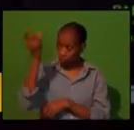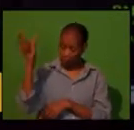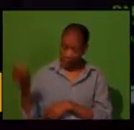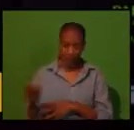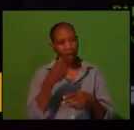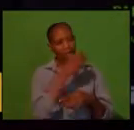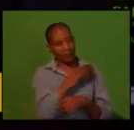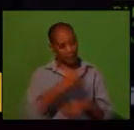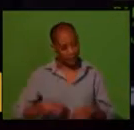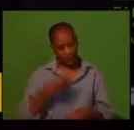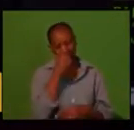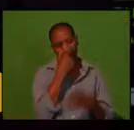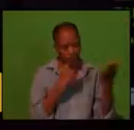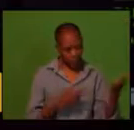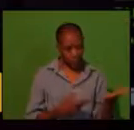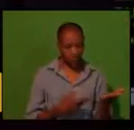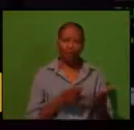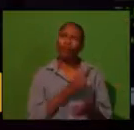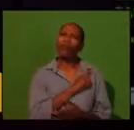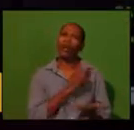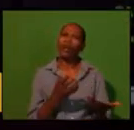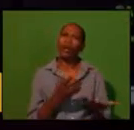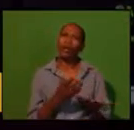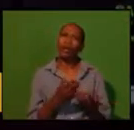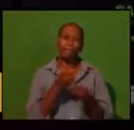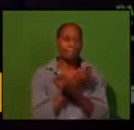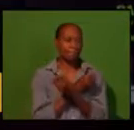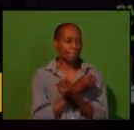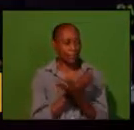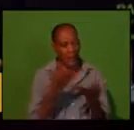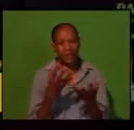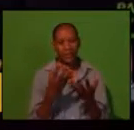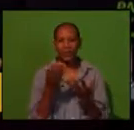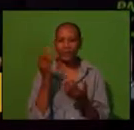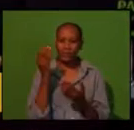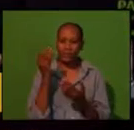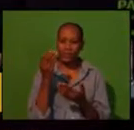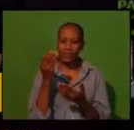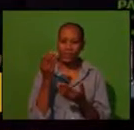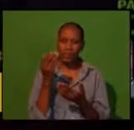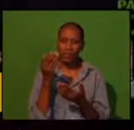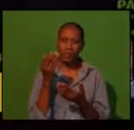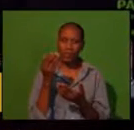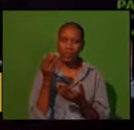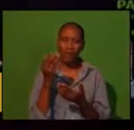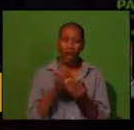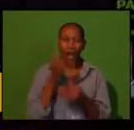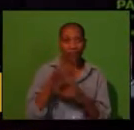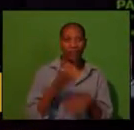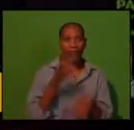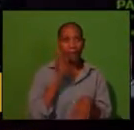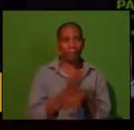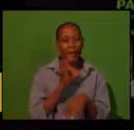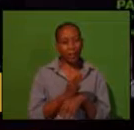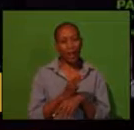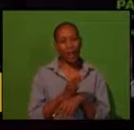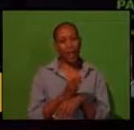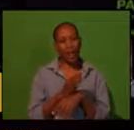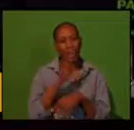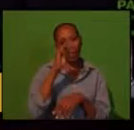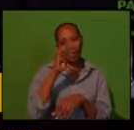President Ramaphosa for their numerous messages received following the very sad passing of Ma Lydia Meshwe last